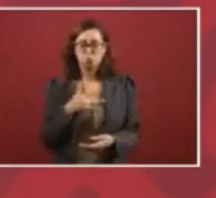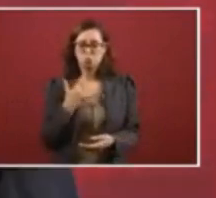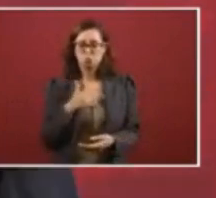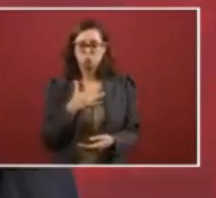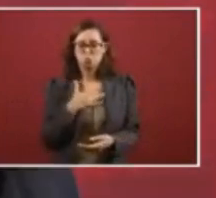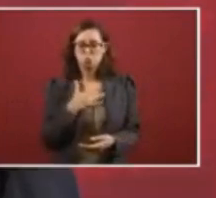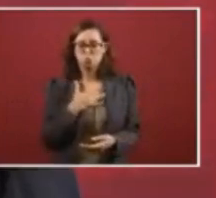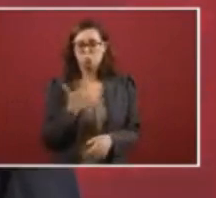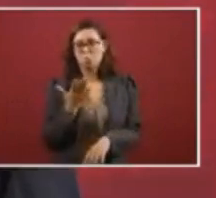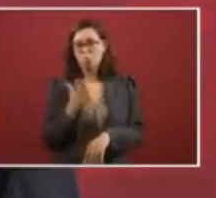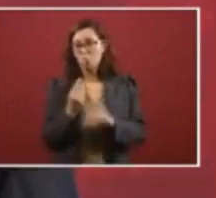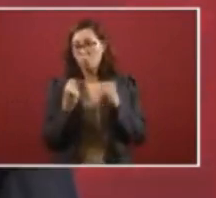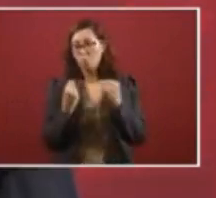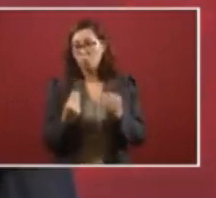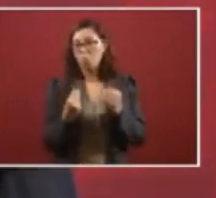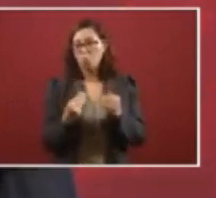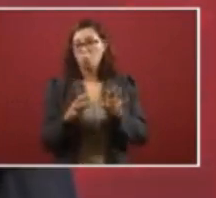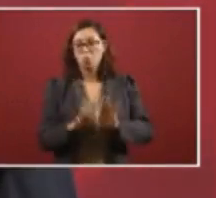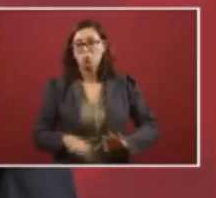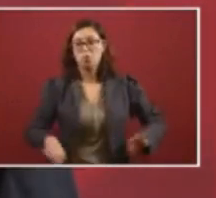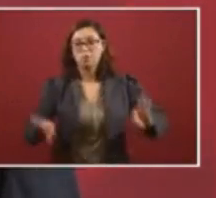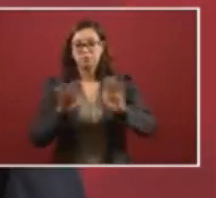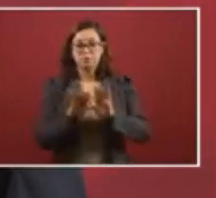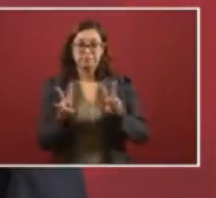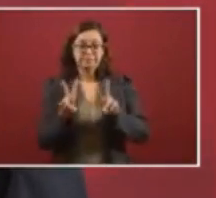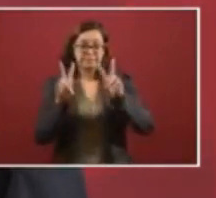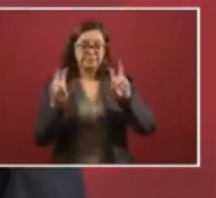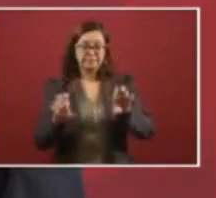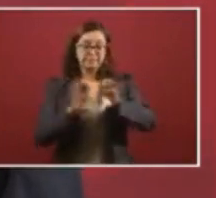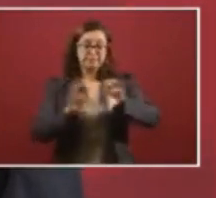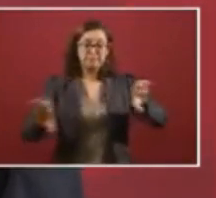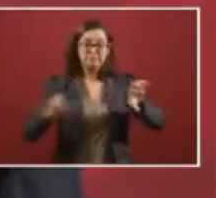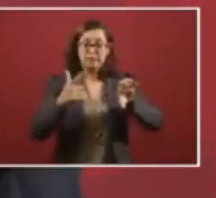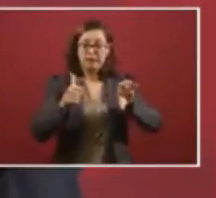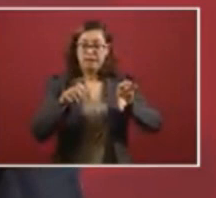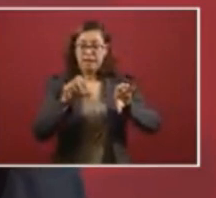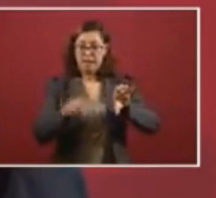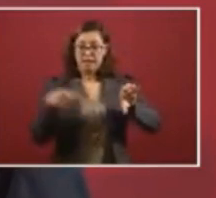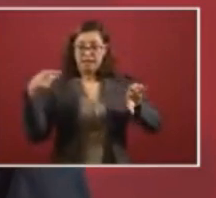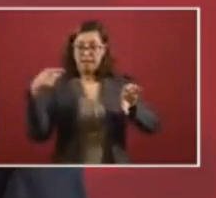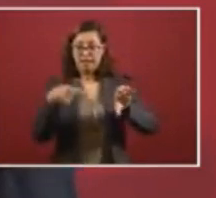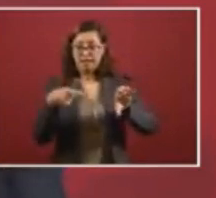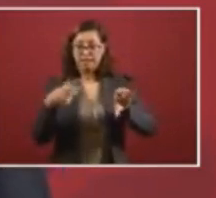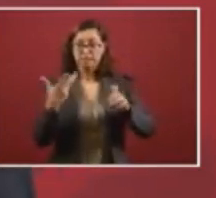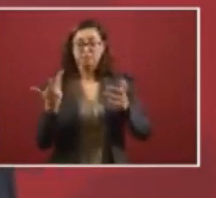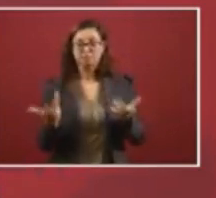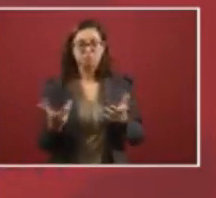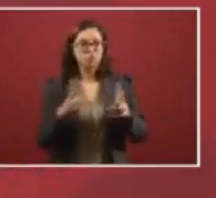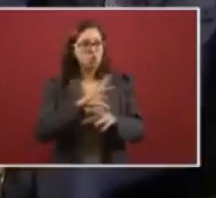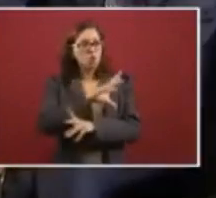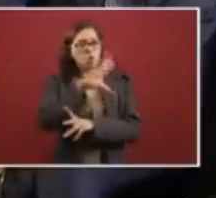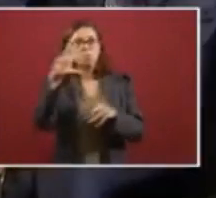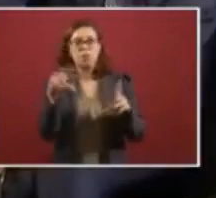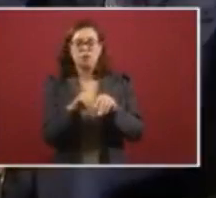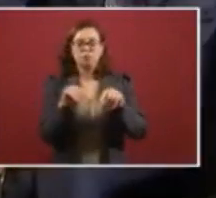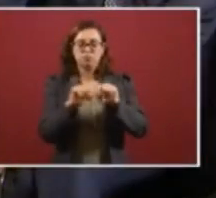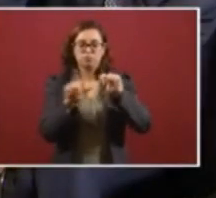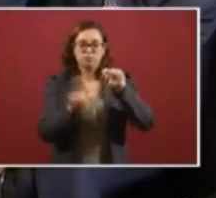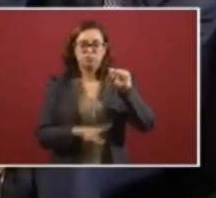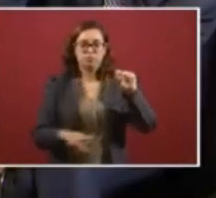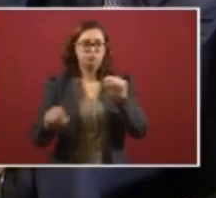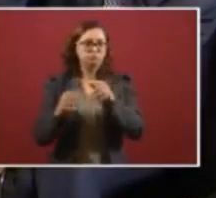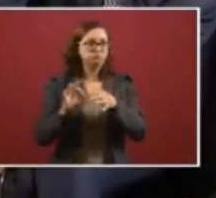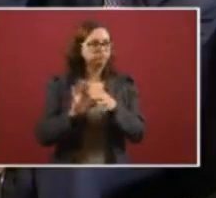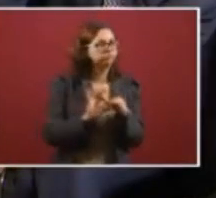And to underline that here, the most important thing from the ducts as part of the